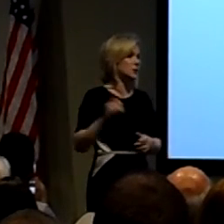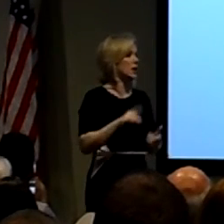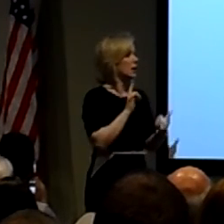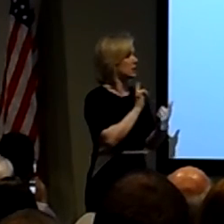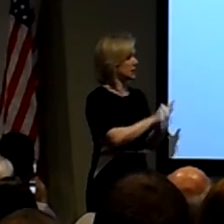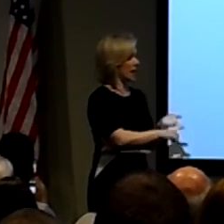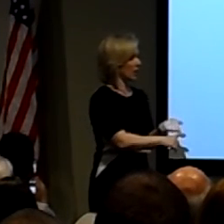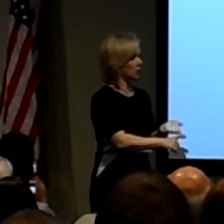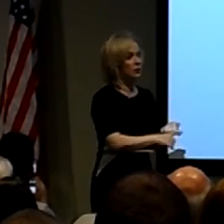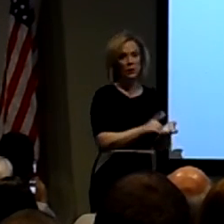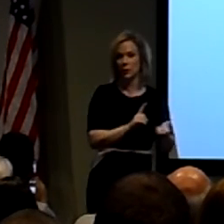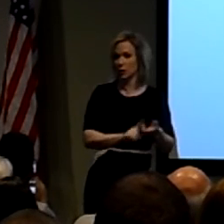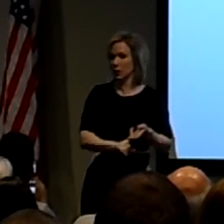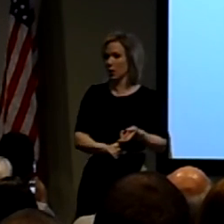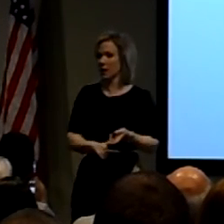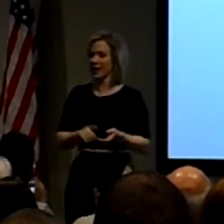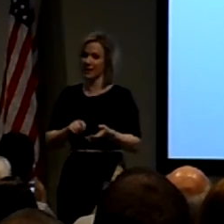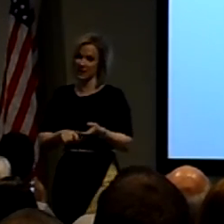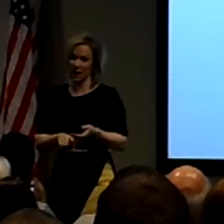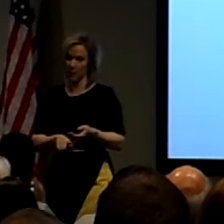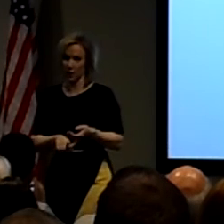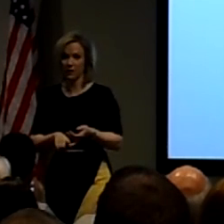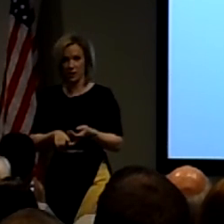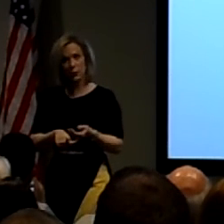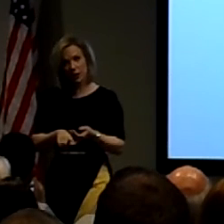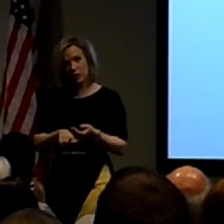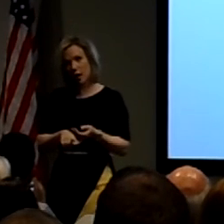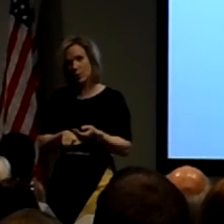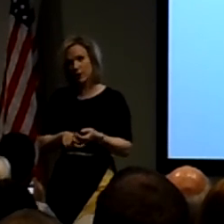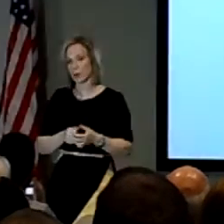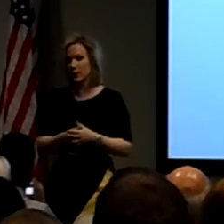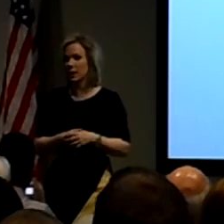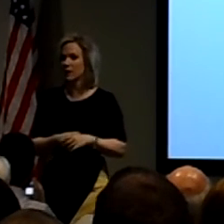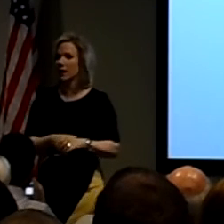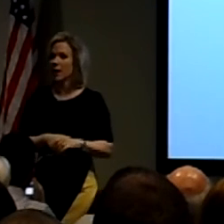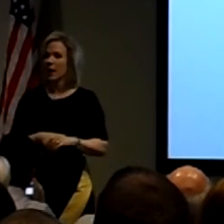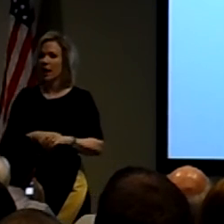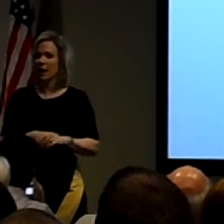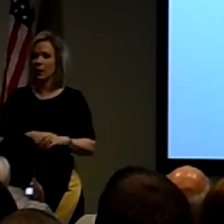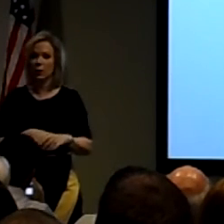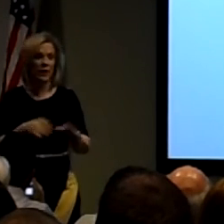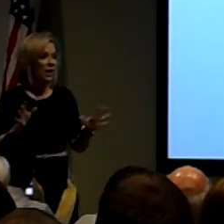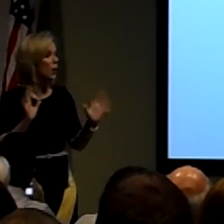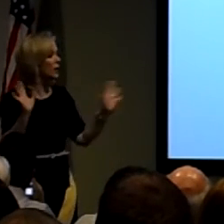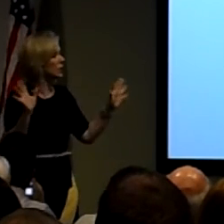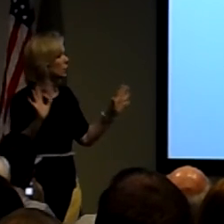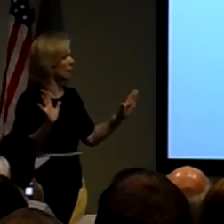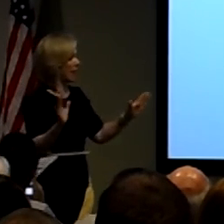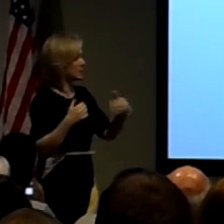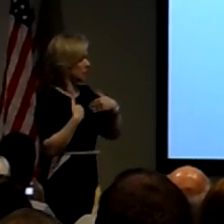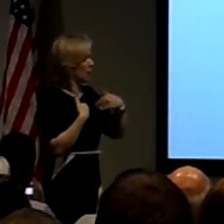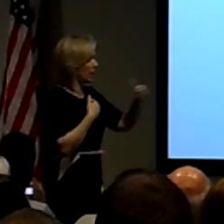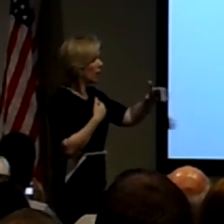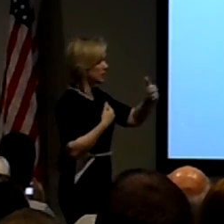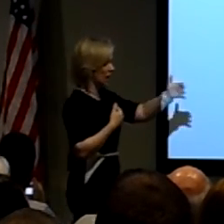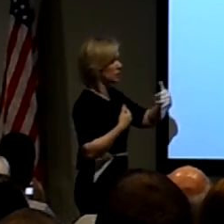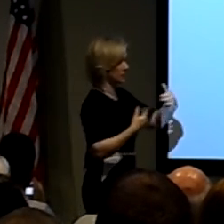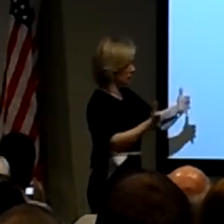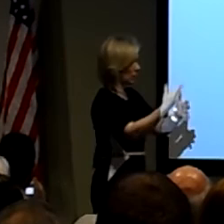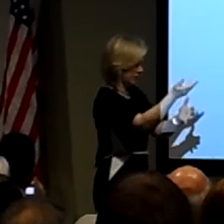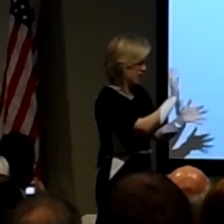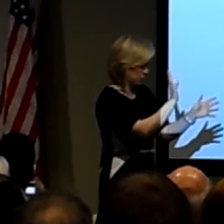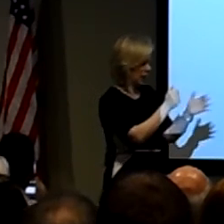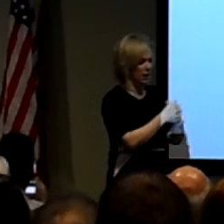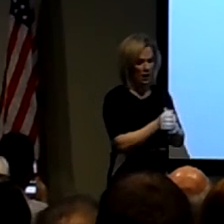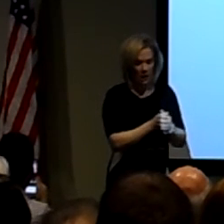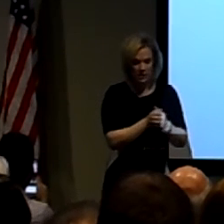country to add this. Seattle, New York, and Tampa. That's a pretty good company to be in. When I go on Google Maps, though, my car